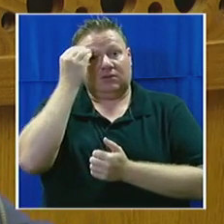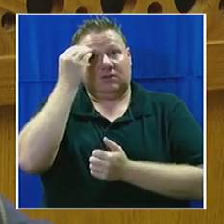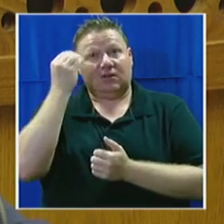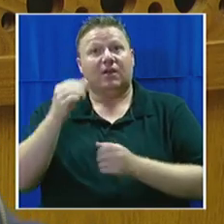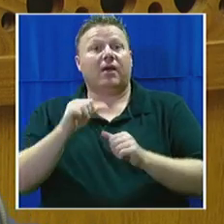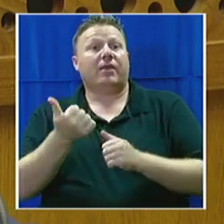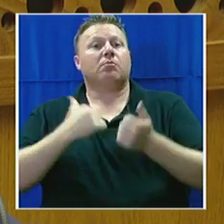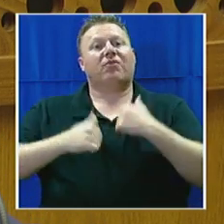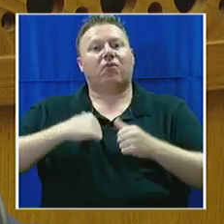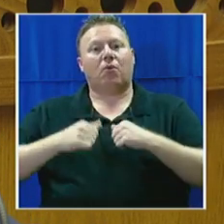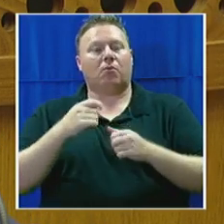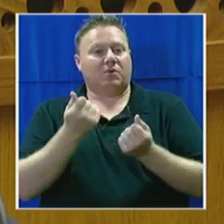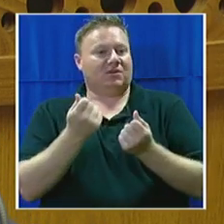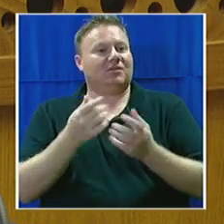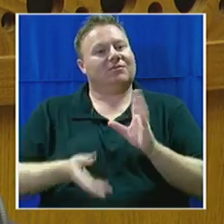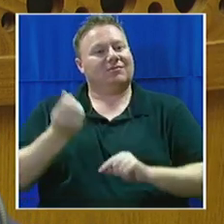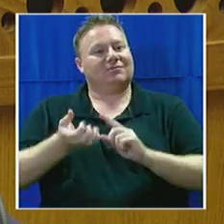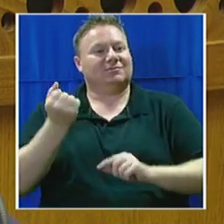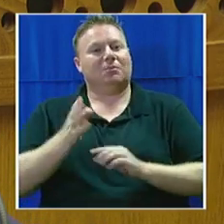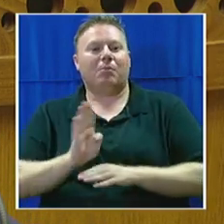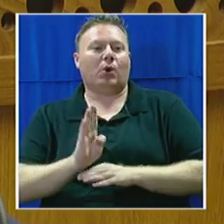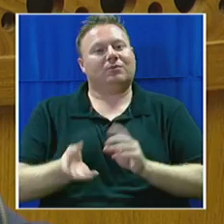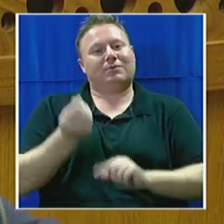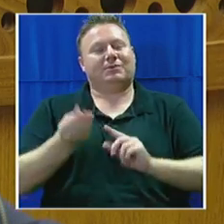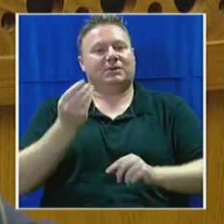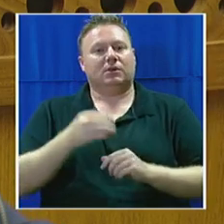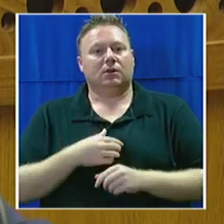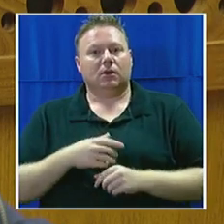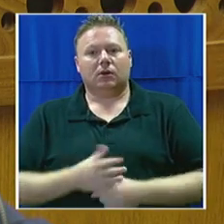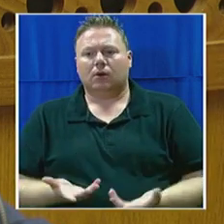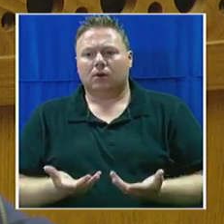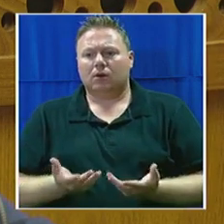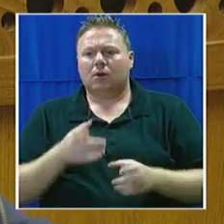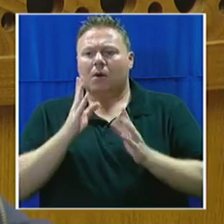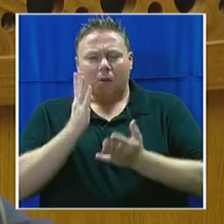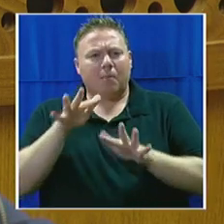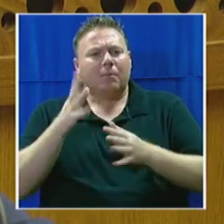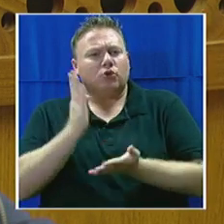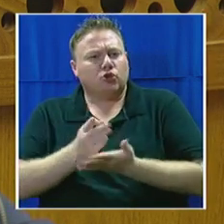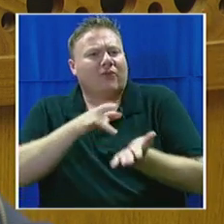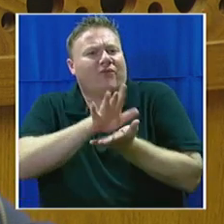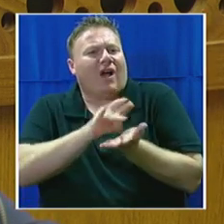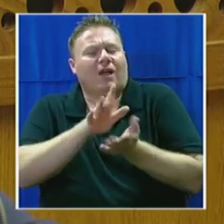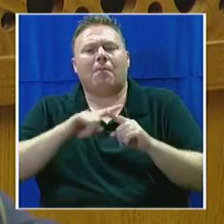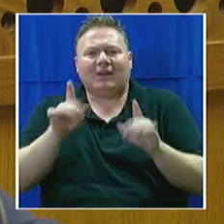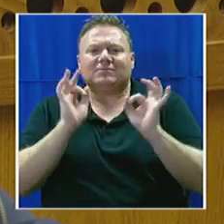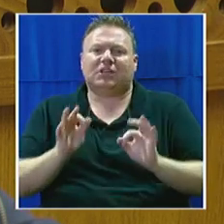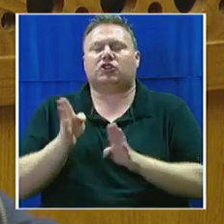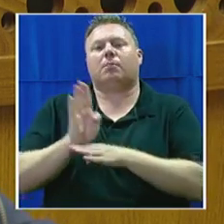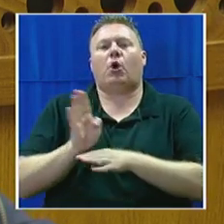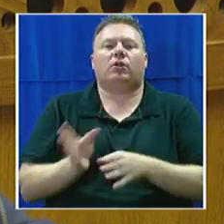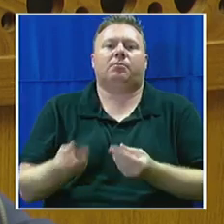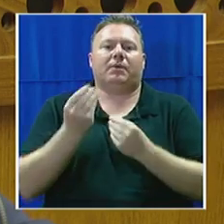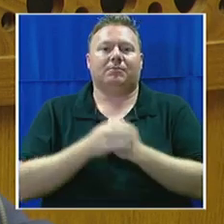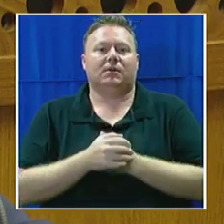performance awards in cash. Instead of being fired, people are receiving handsome bonuses. Chairperson, whether my colleagues in the governing party like to